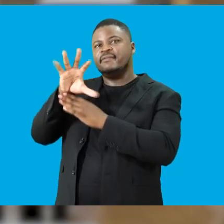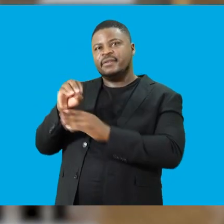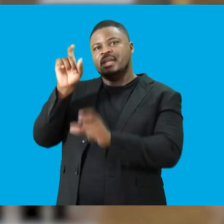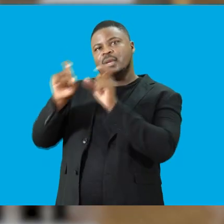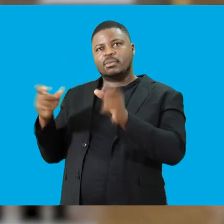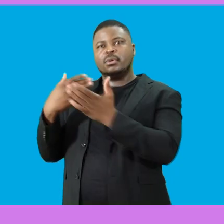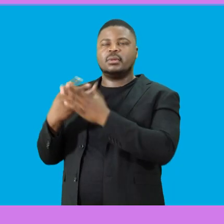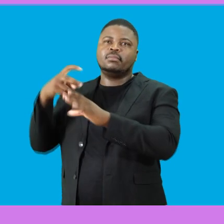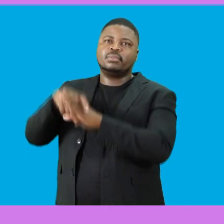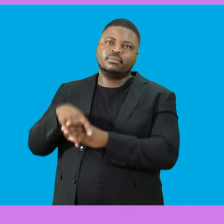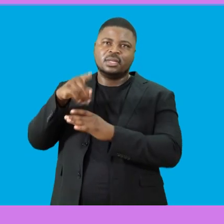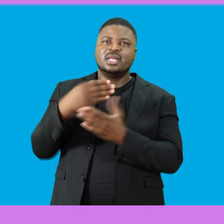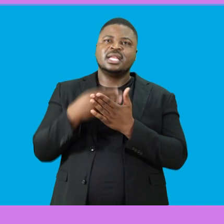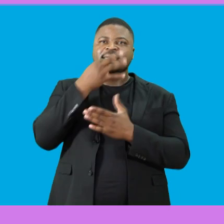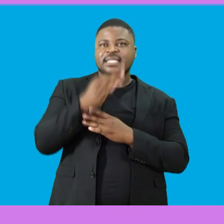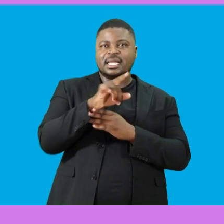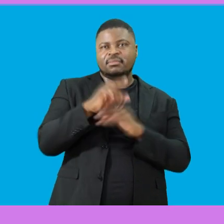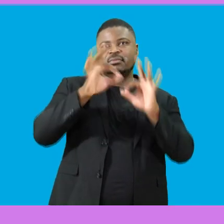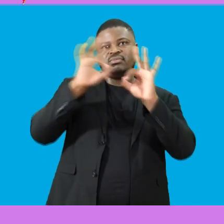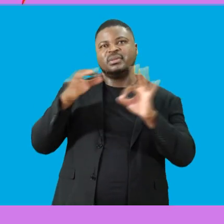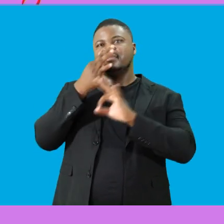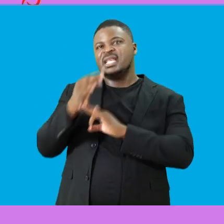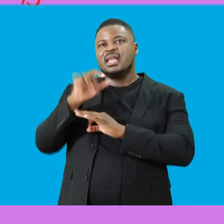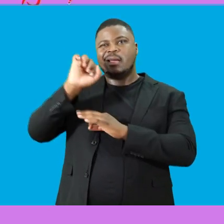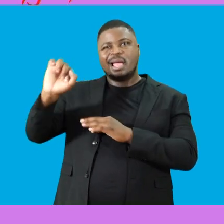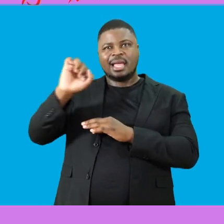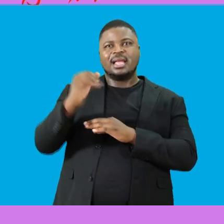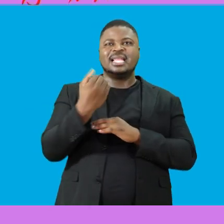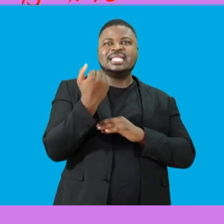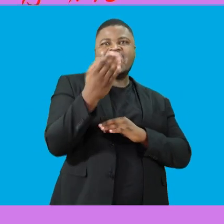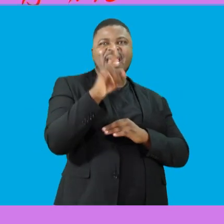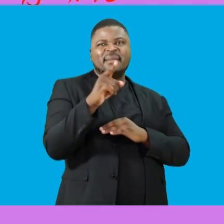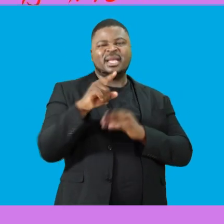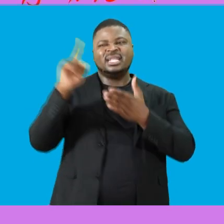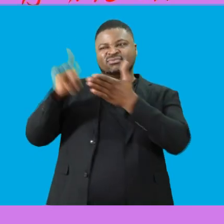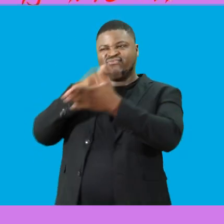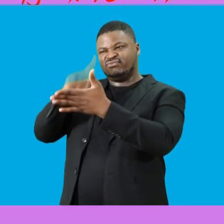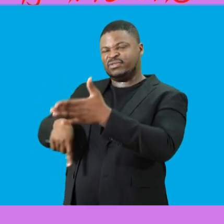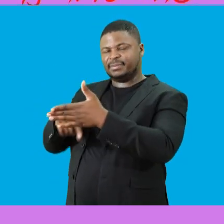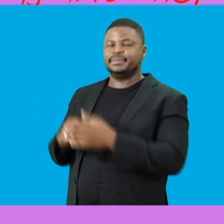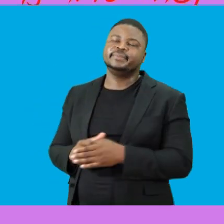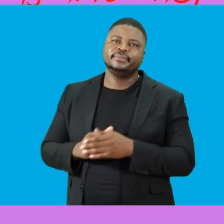Her claim is invalid. So her claim is invalid.